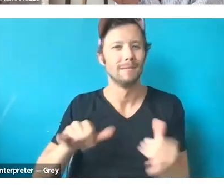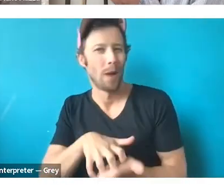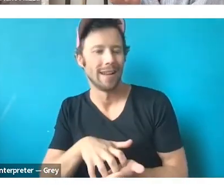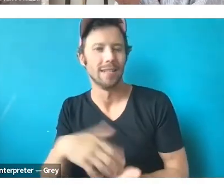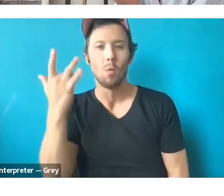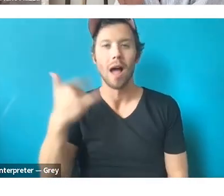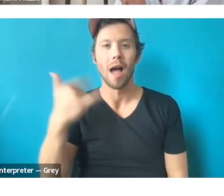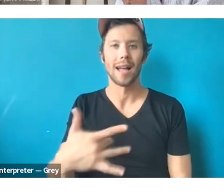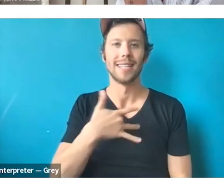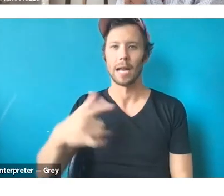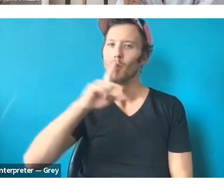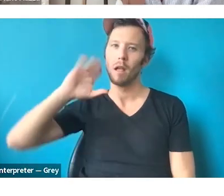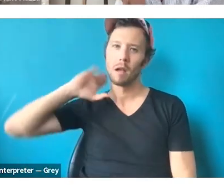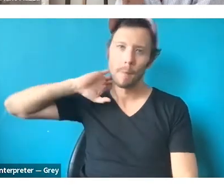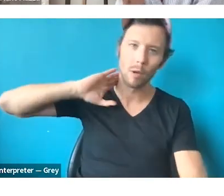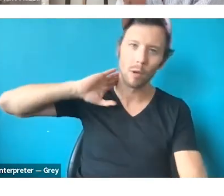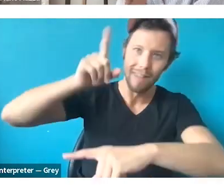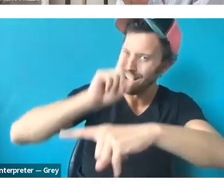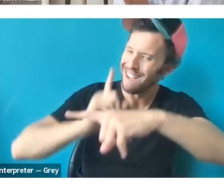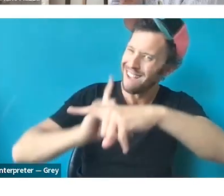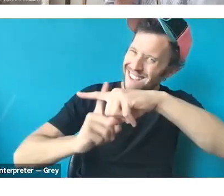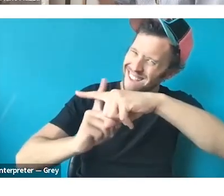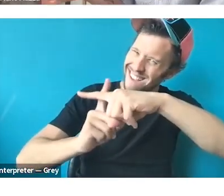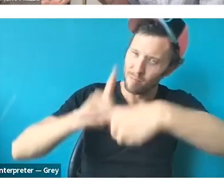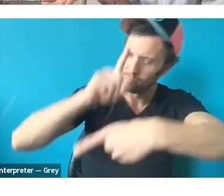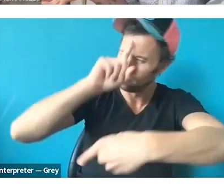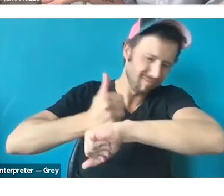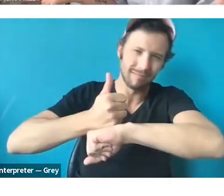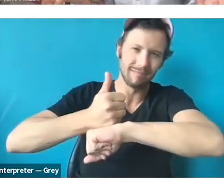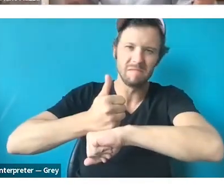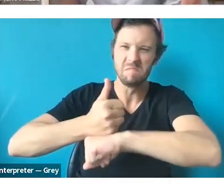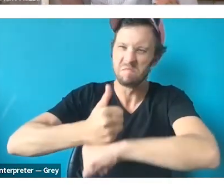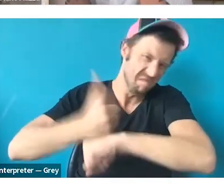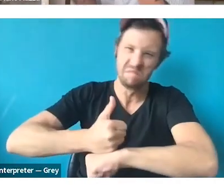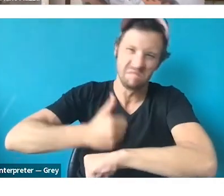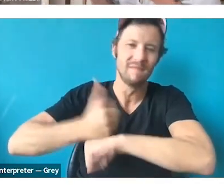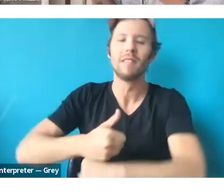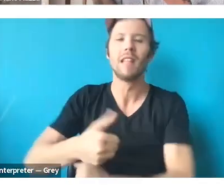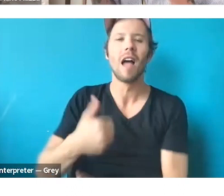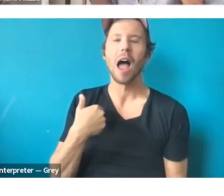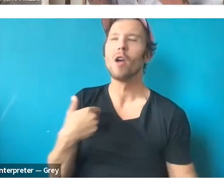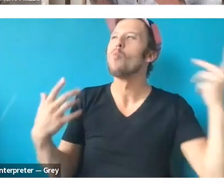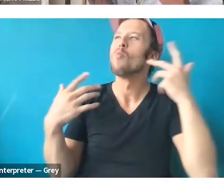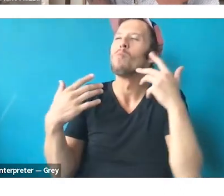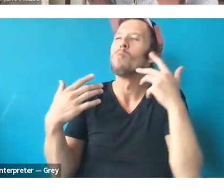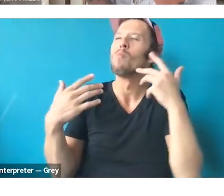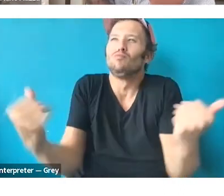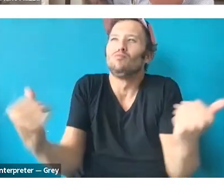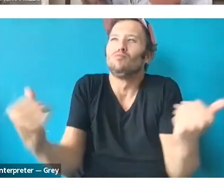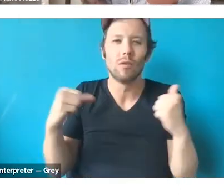just refuse to be beaten down. I'm like, I just can't handle it. So I feel like